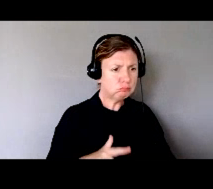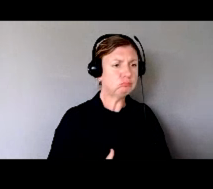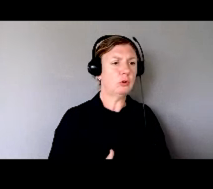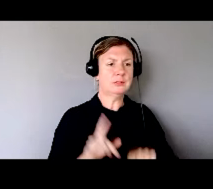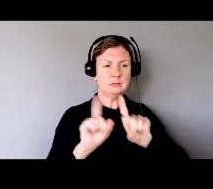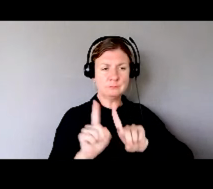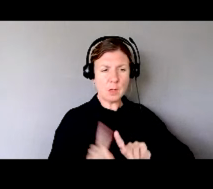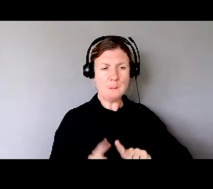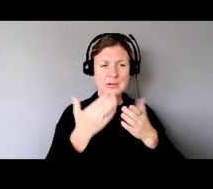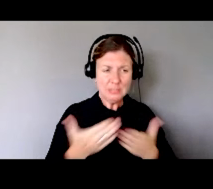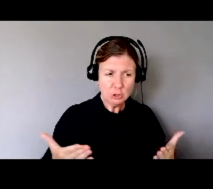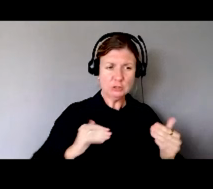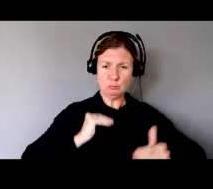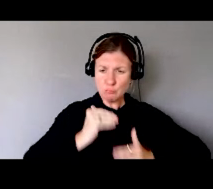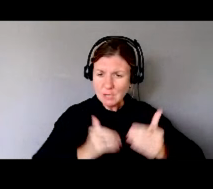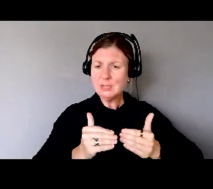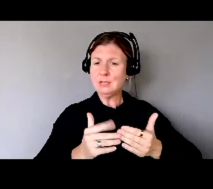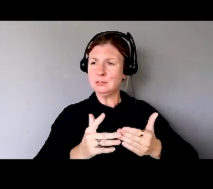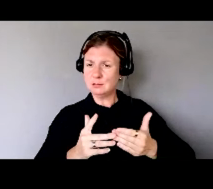that lasts over time.